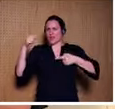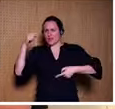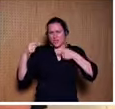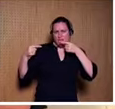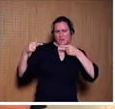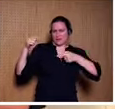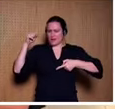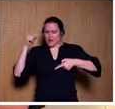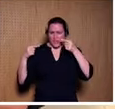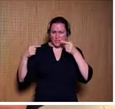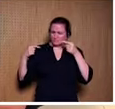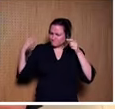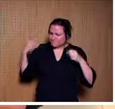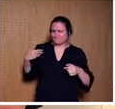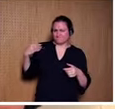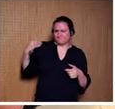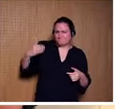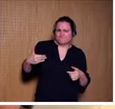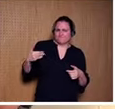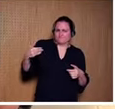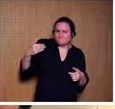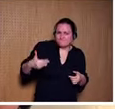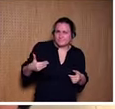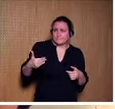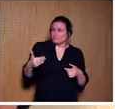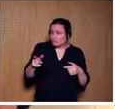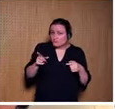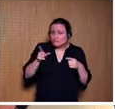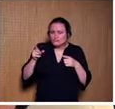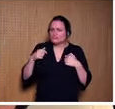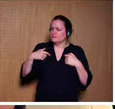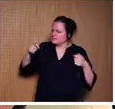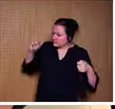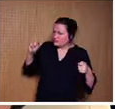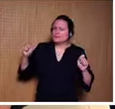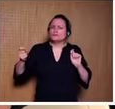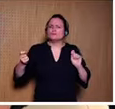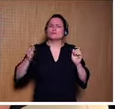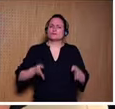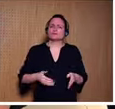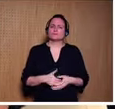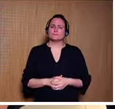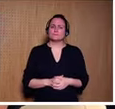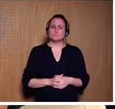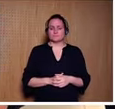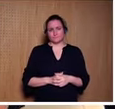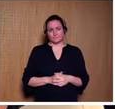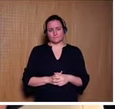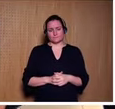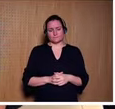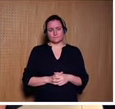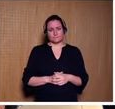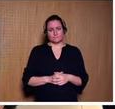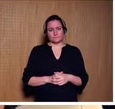are part of this movement that we have to change. And I think being clearer on their platforms mm-hmm. and